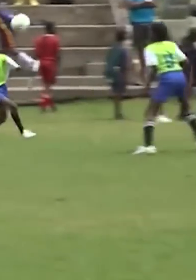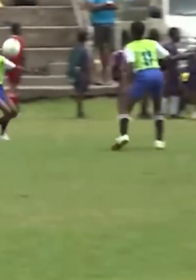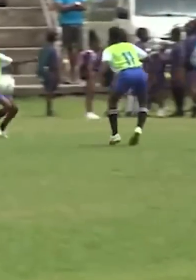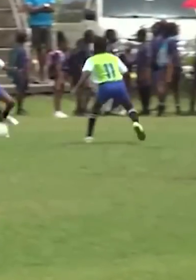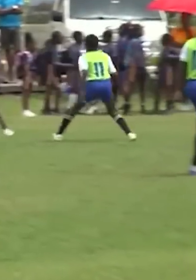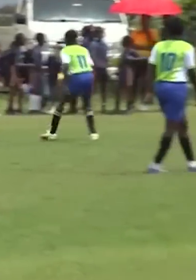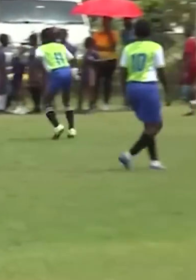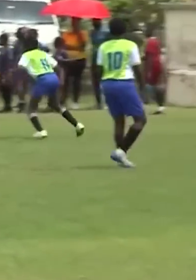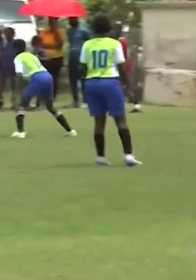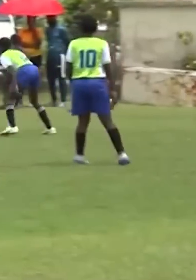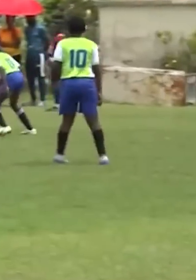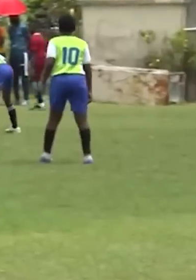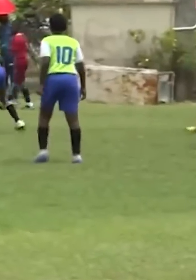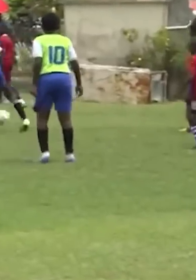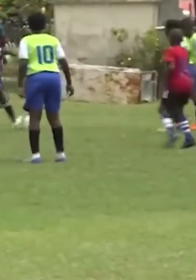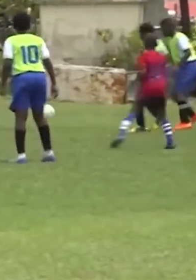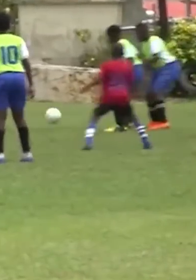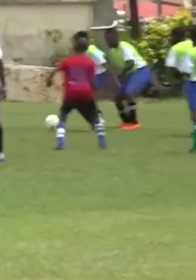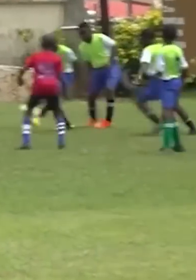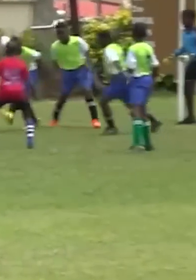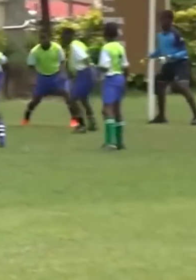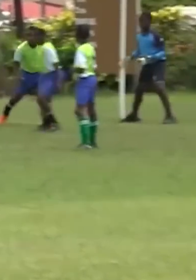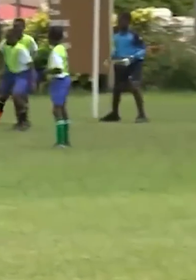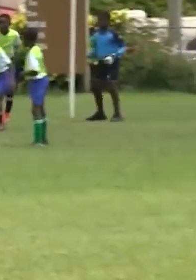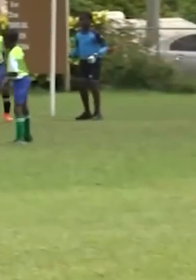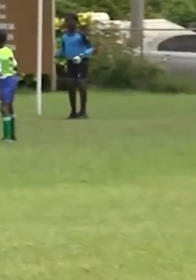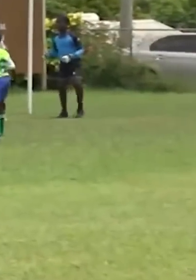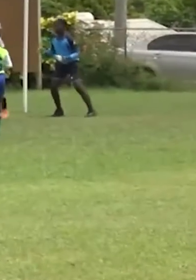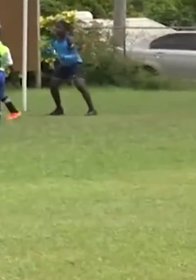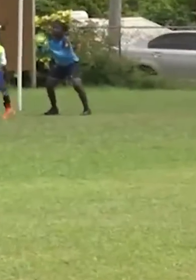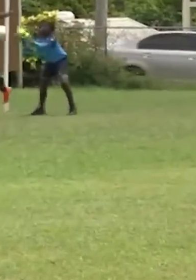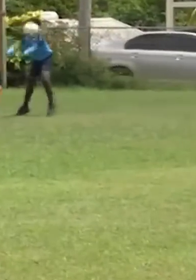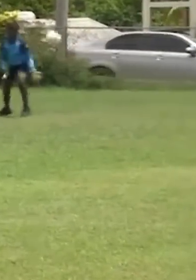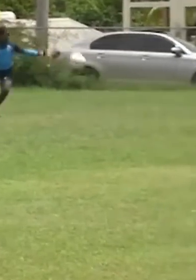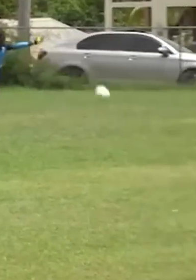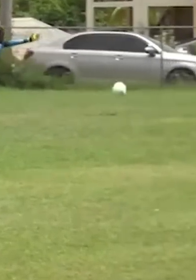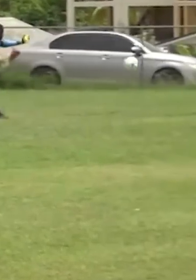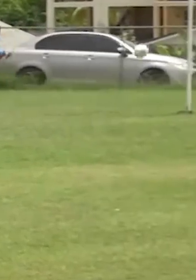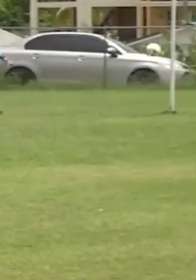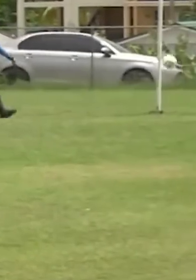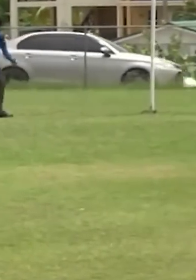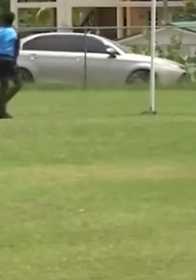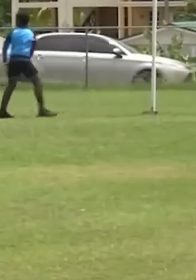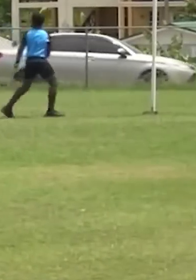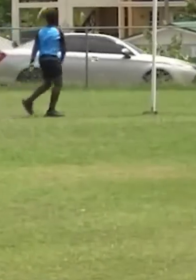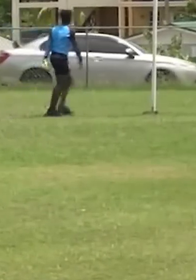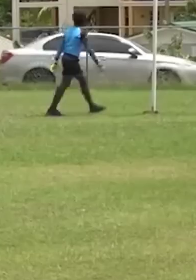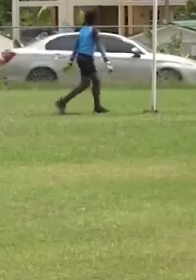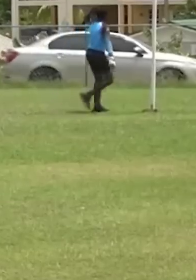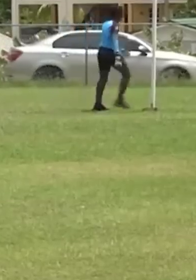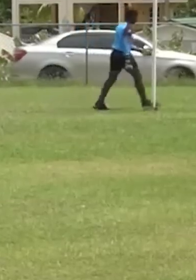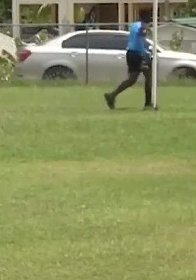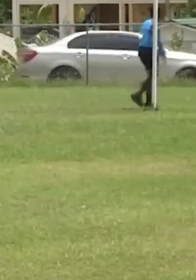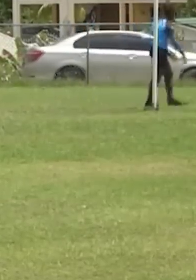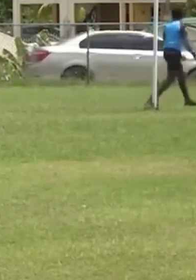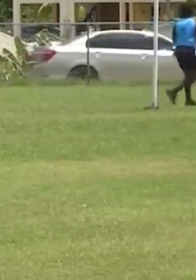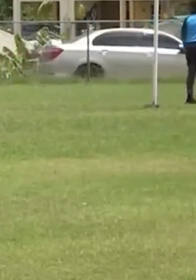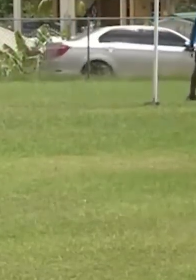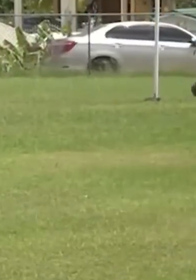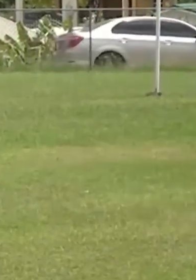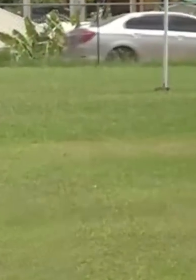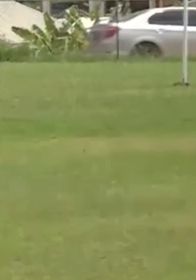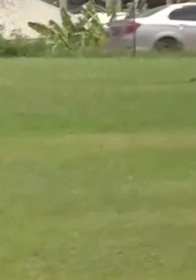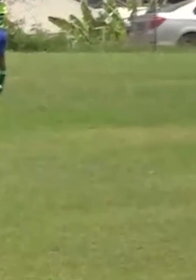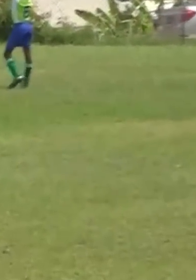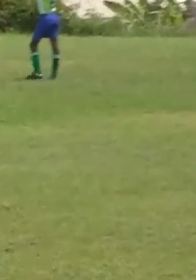A mix-up in communication at the back, and it drops to the Carrie Critchlow. What a strike, makes it 1-0. Look at